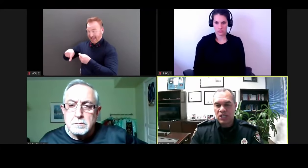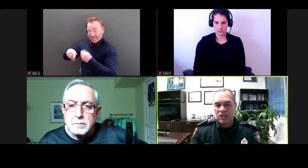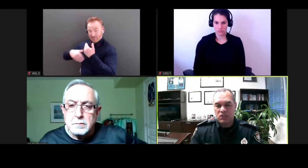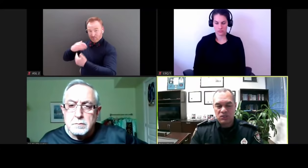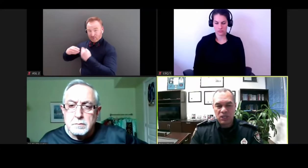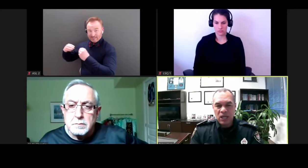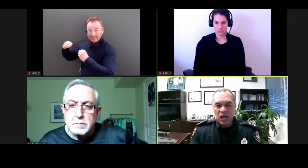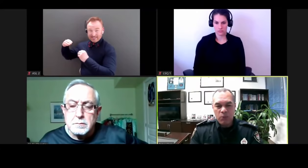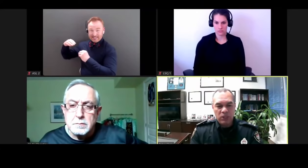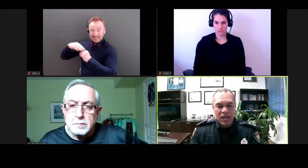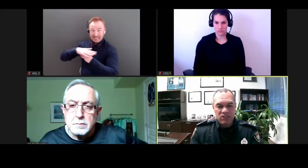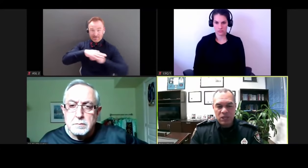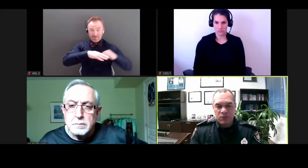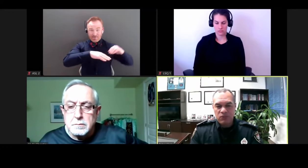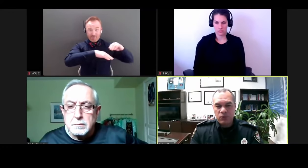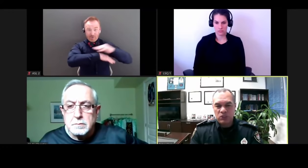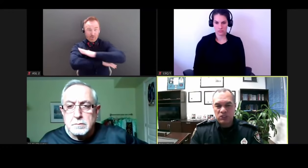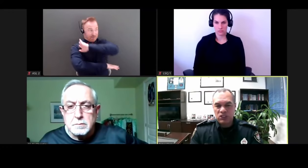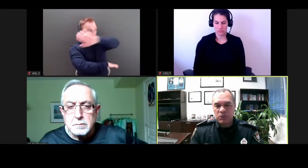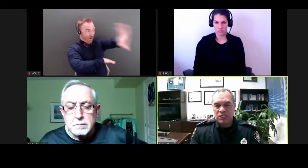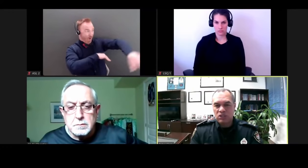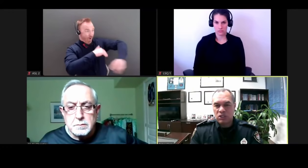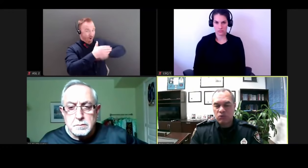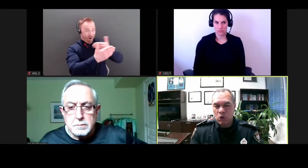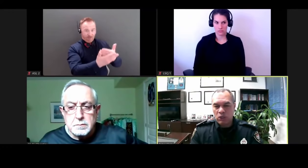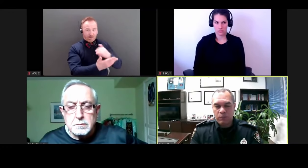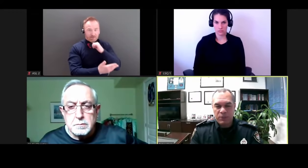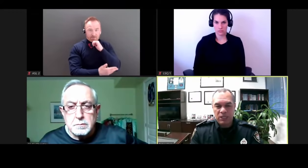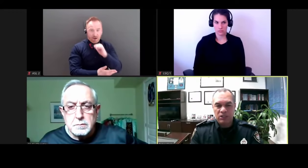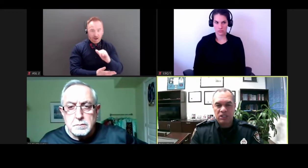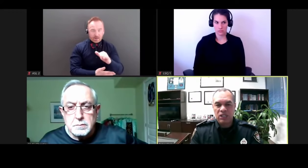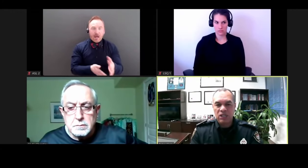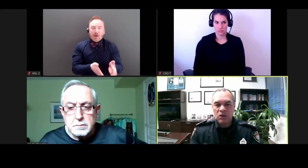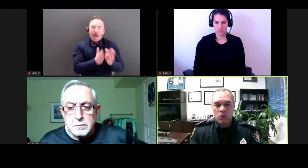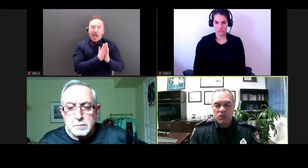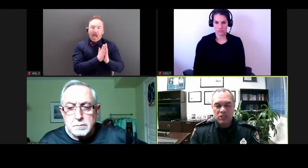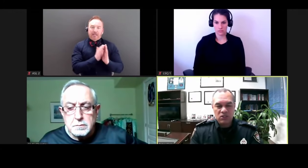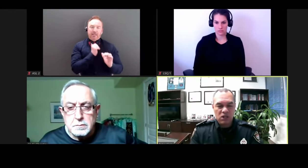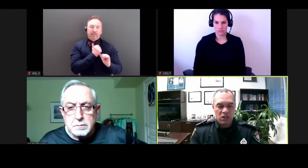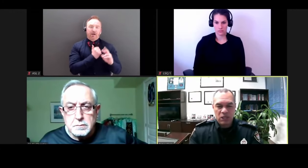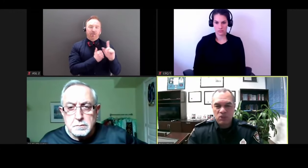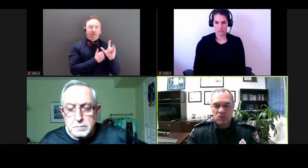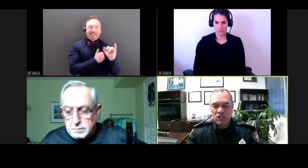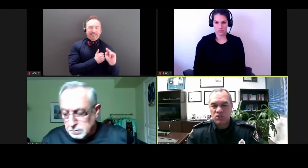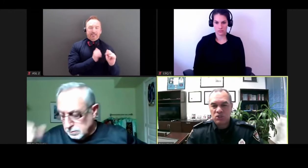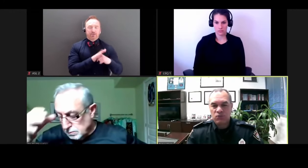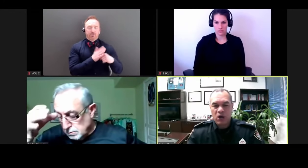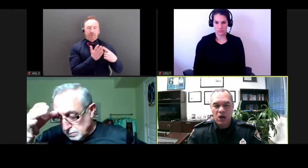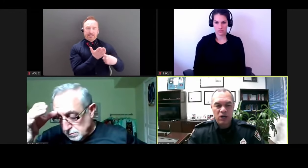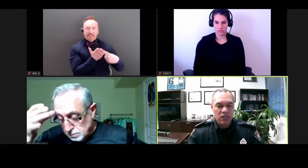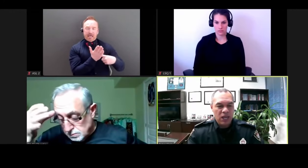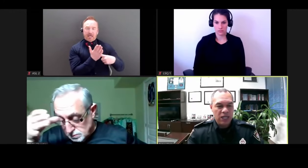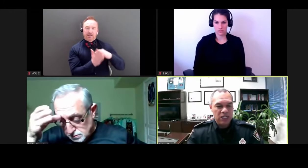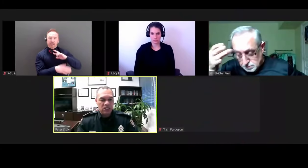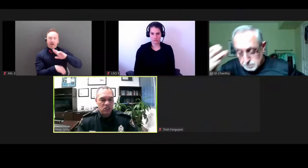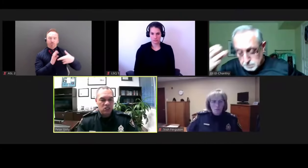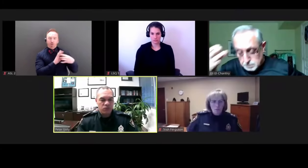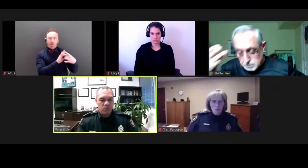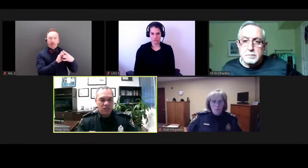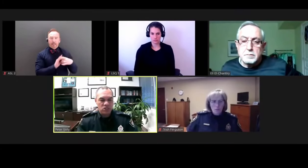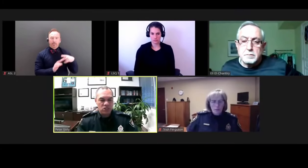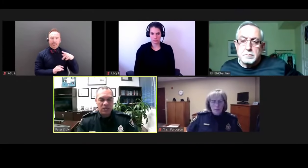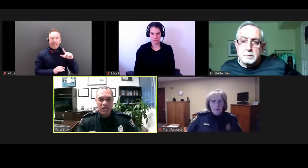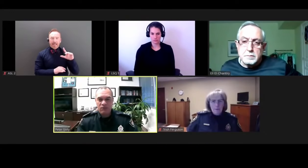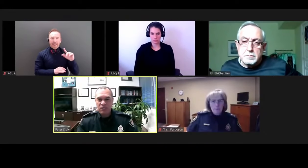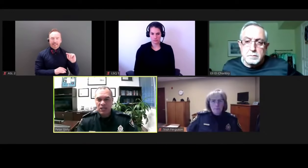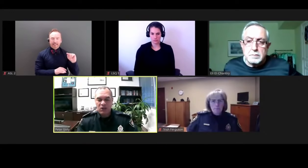and challenges. I will ask Deputy Ferguson to speak to the role of the PLT within this current demonstration so far and any additional